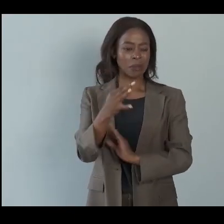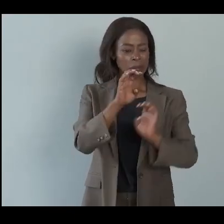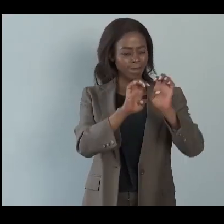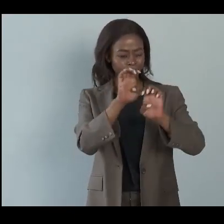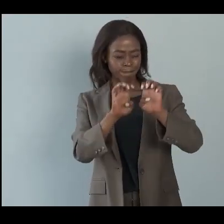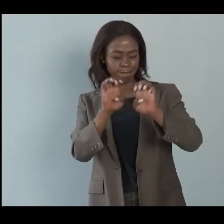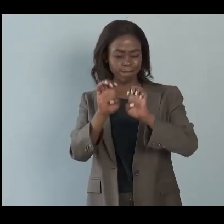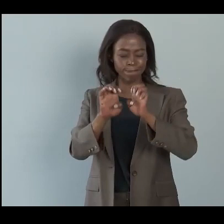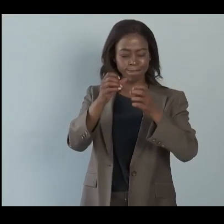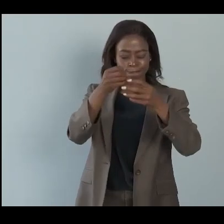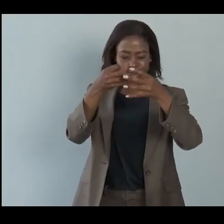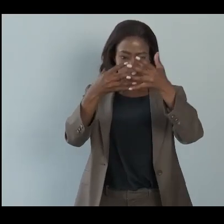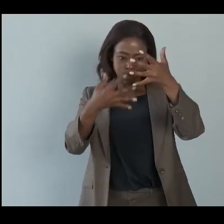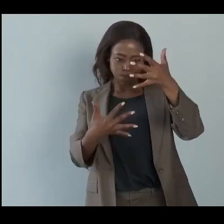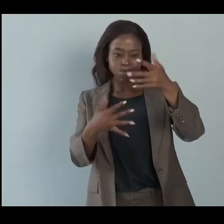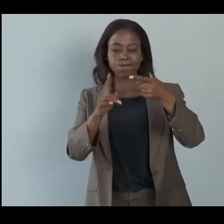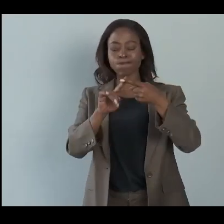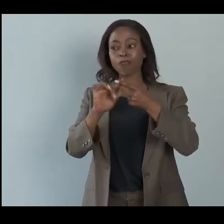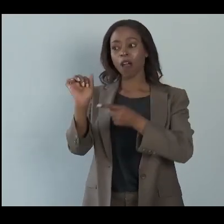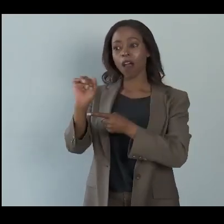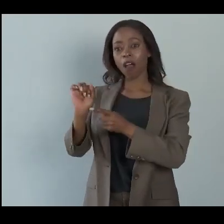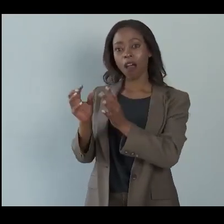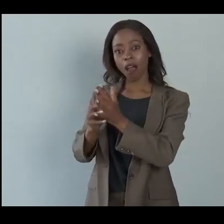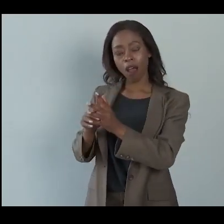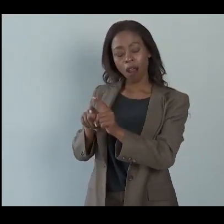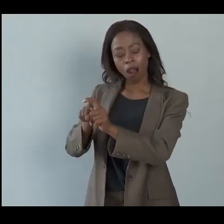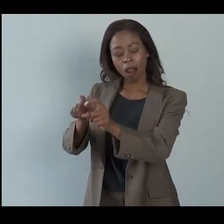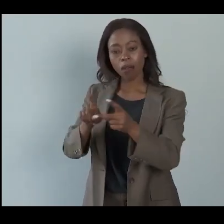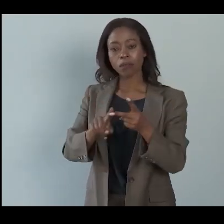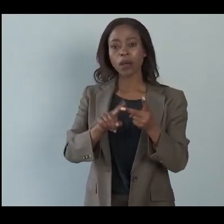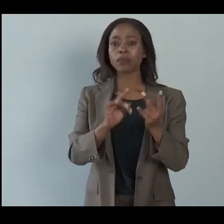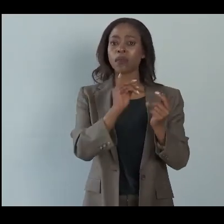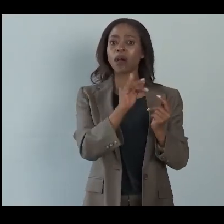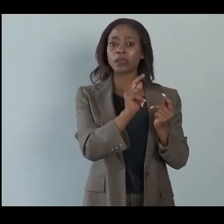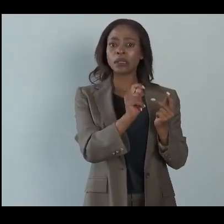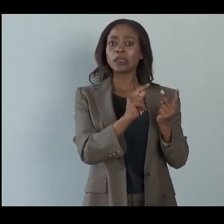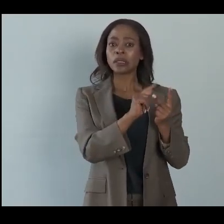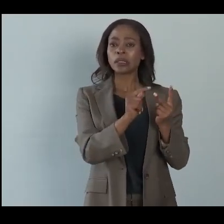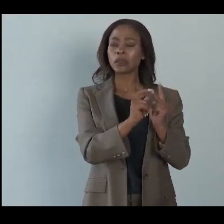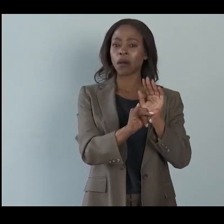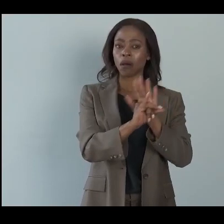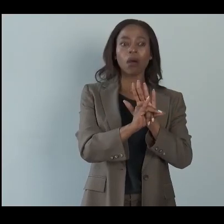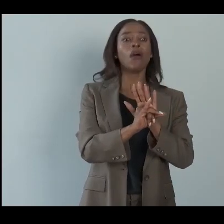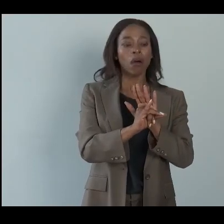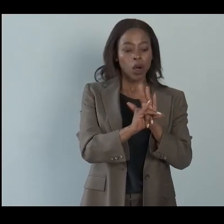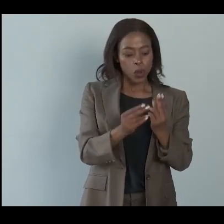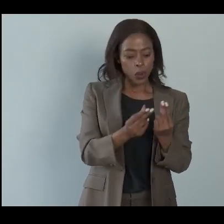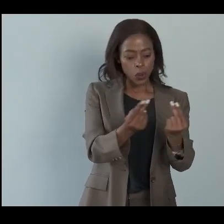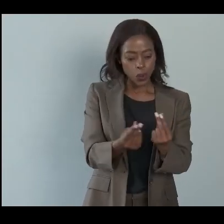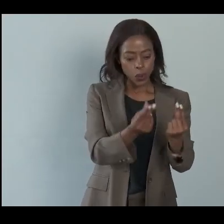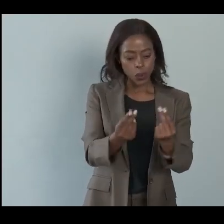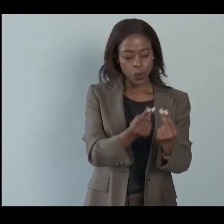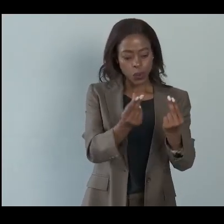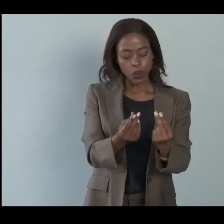for profit improvement strategies in Netstar and Altron Systems Integration was immediately identified and implemented and are yielding the desired